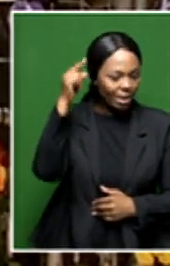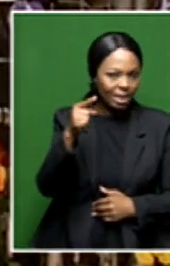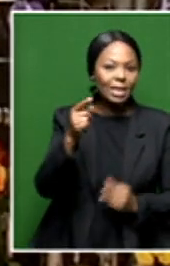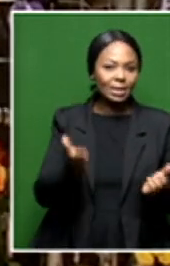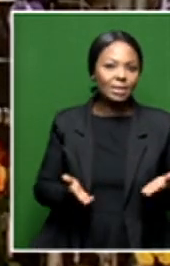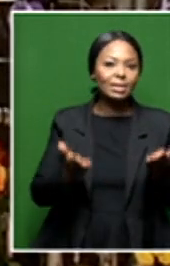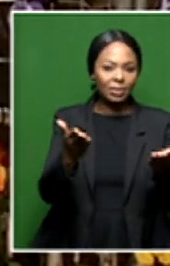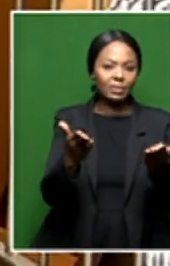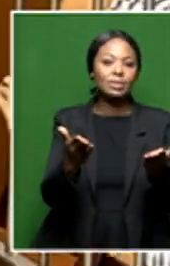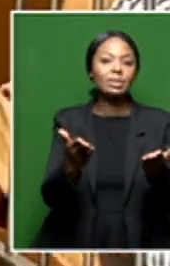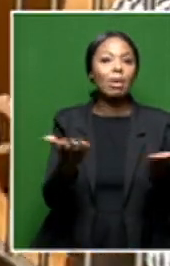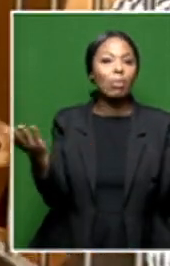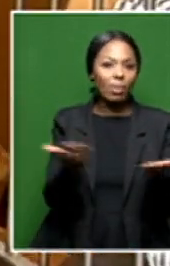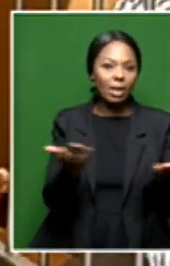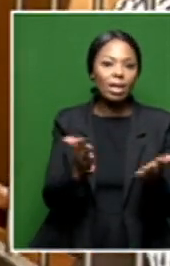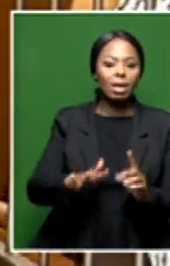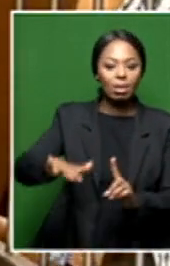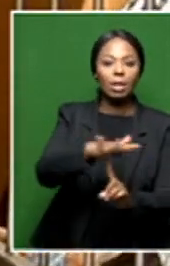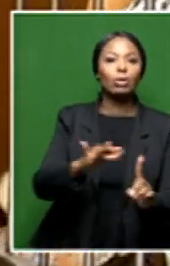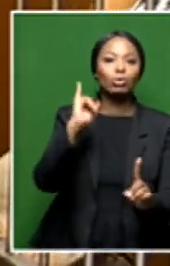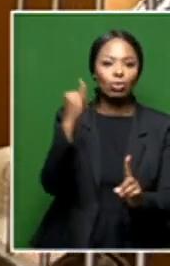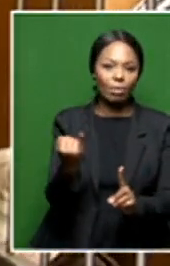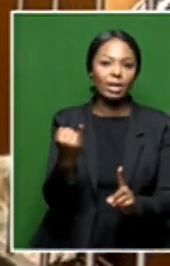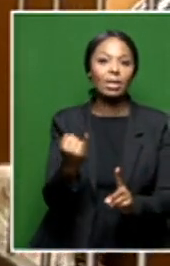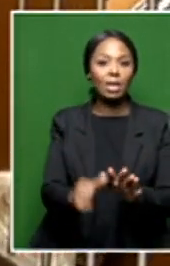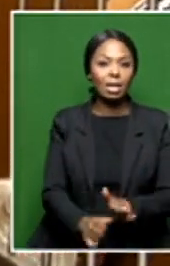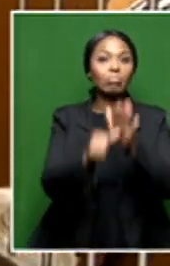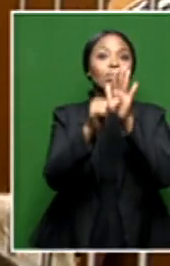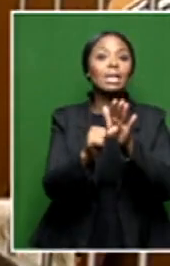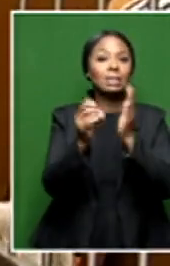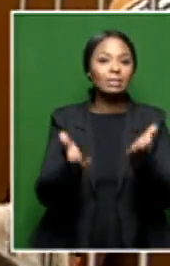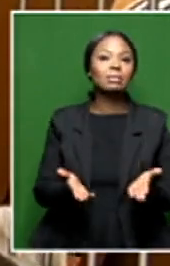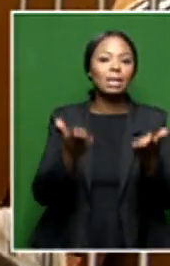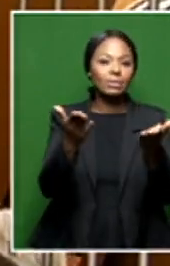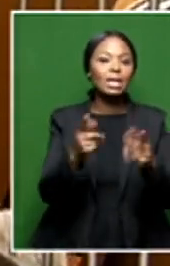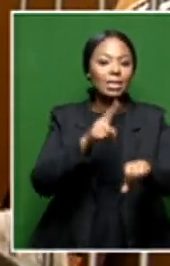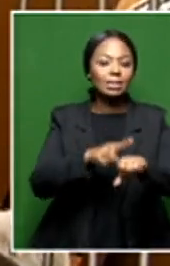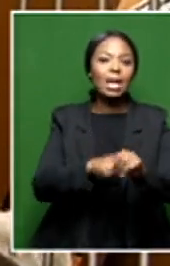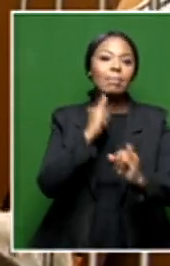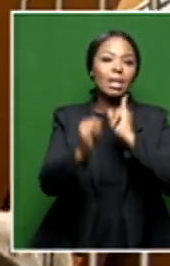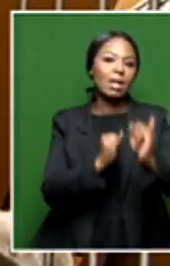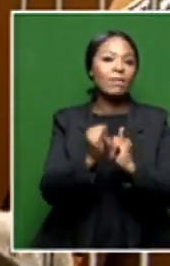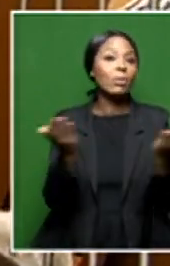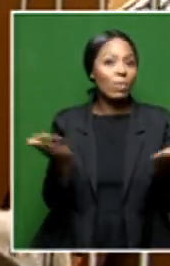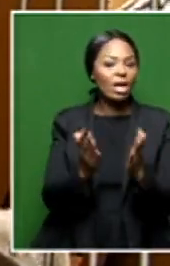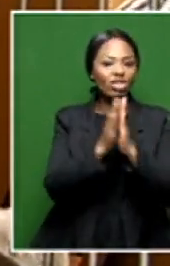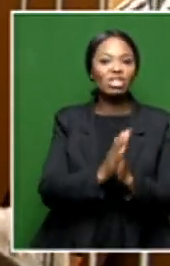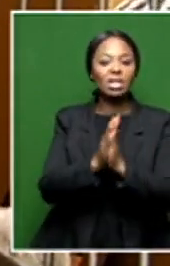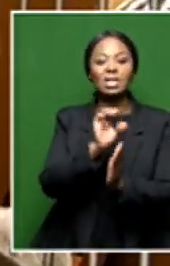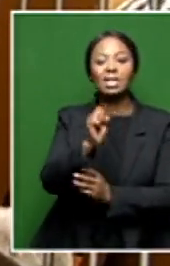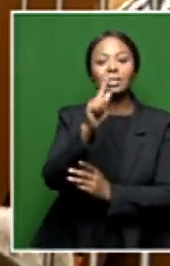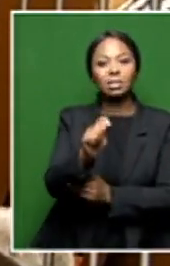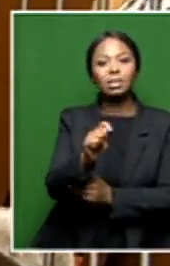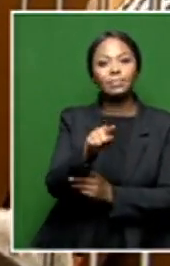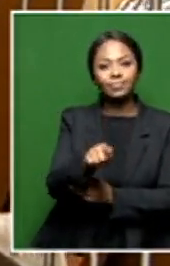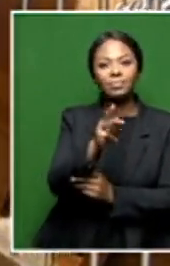key event within Johannesburg. At 11 o'clock at St. Mary's Cathedral, where we would be celebrating his